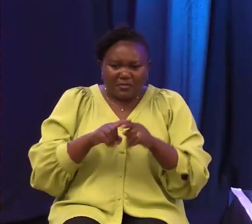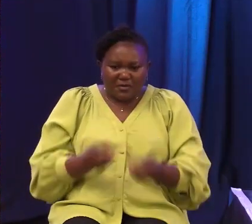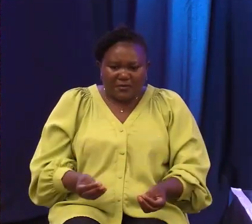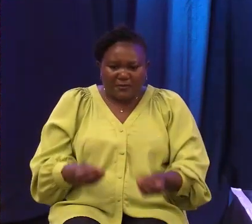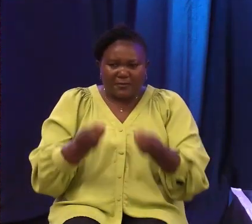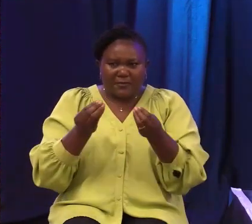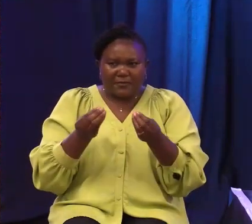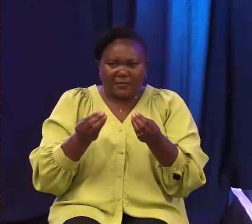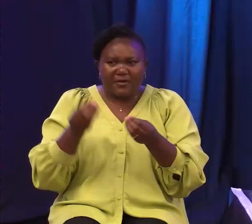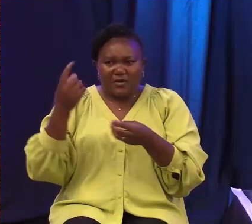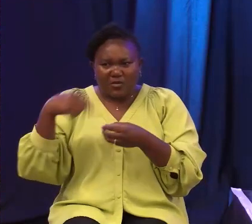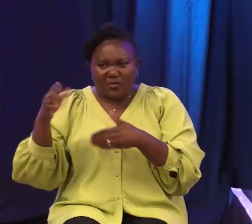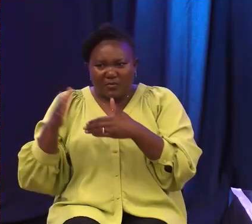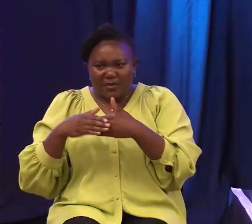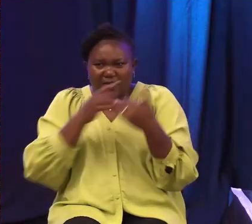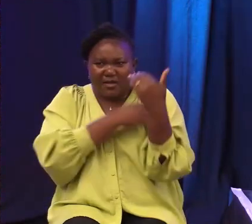They took me to the hospital.